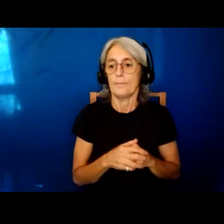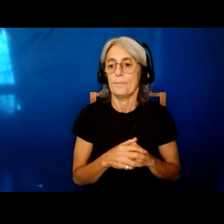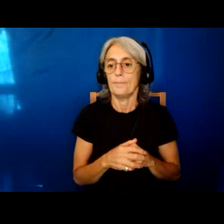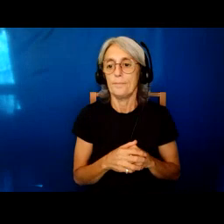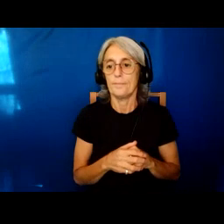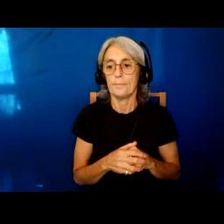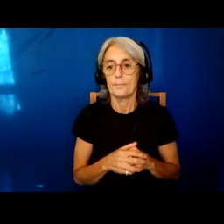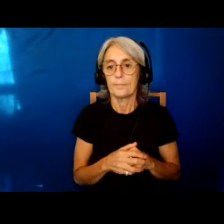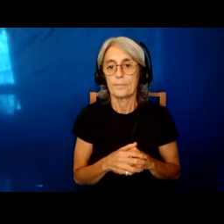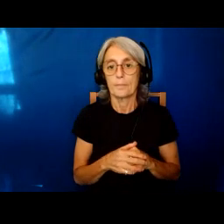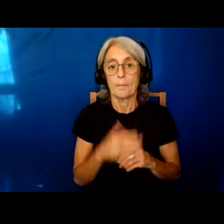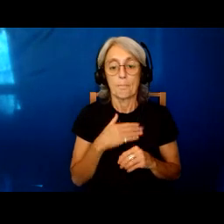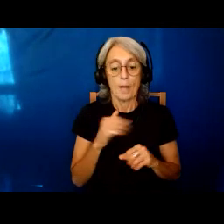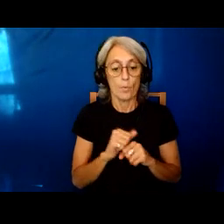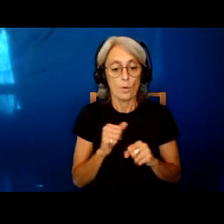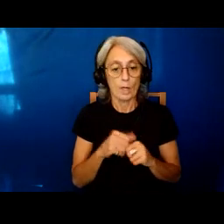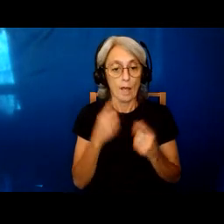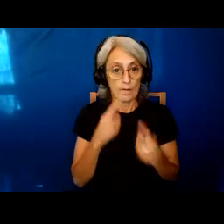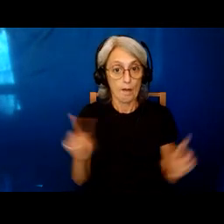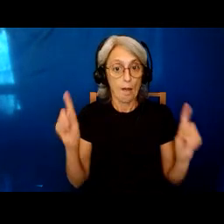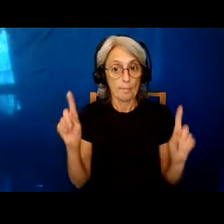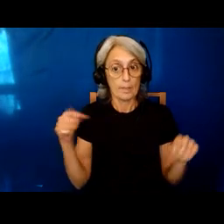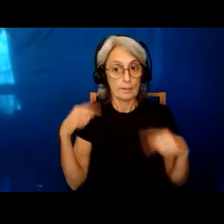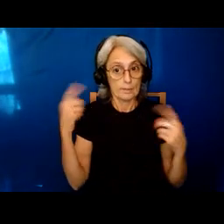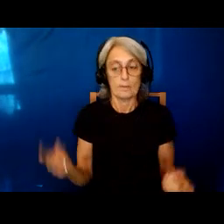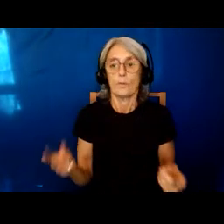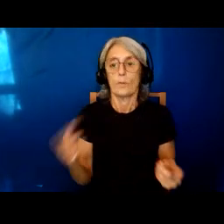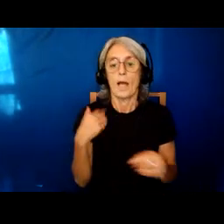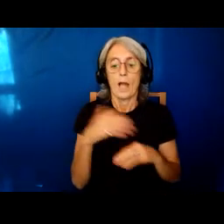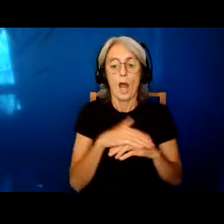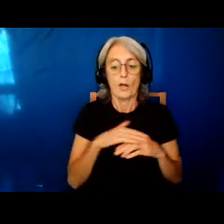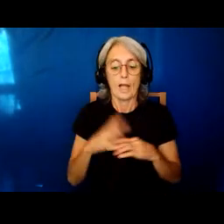able to accomplish, we've had our Native Indigenous people